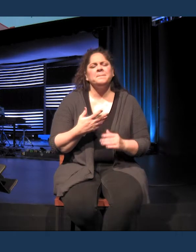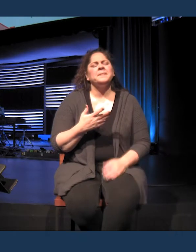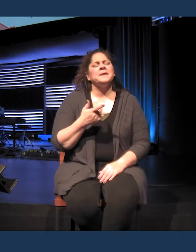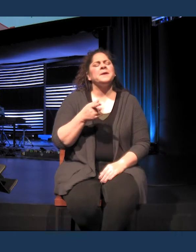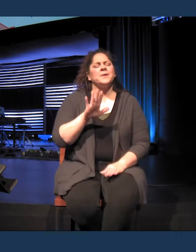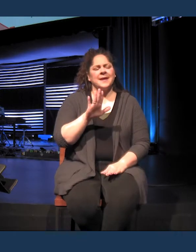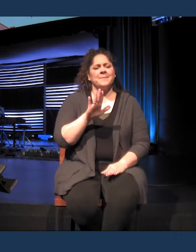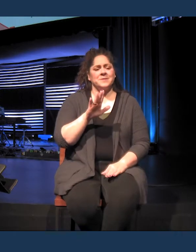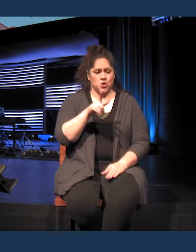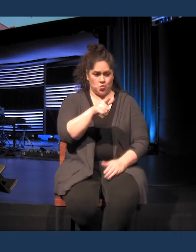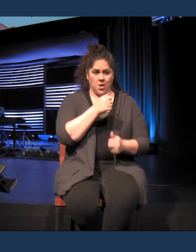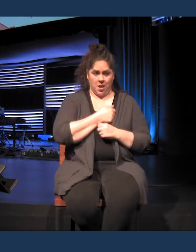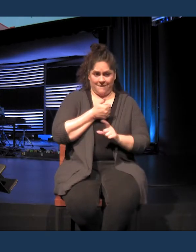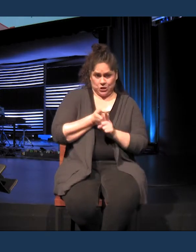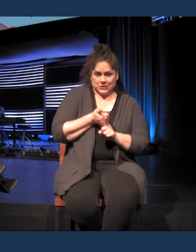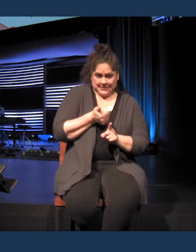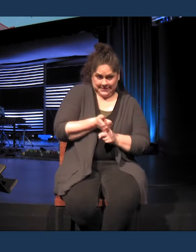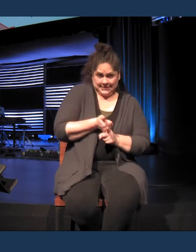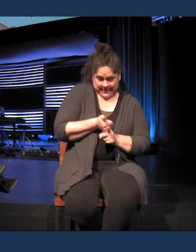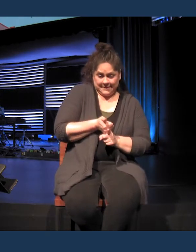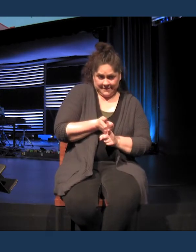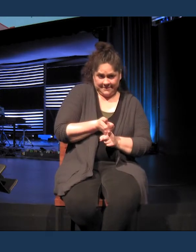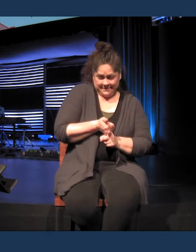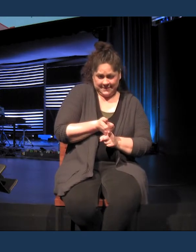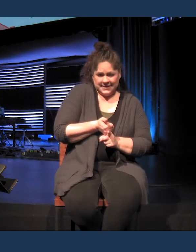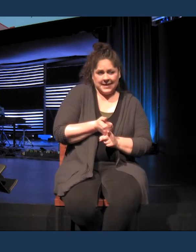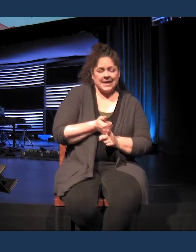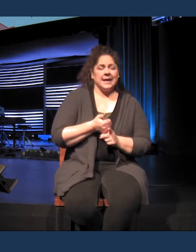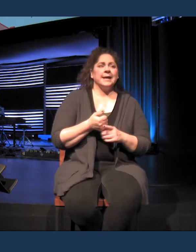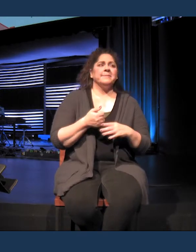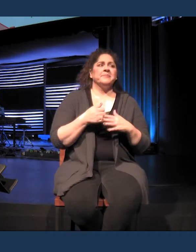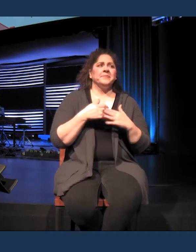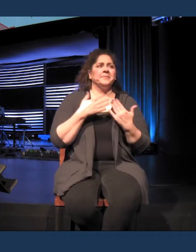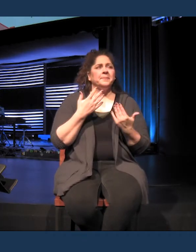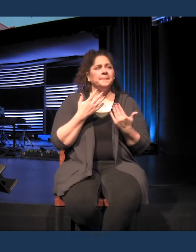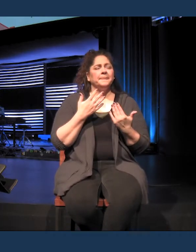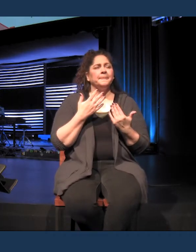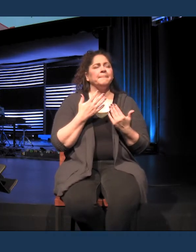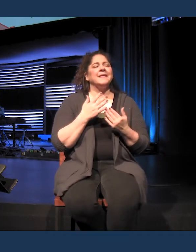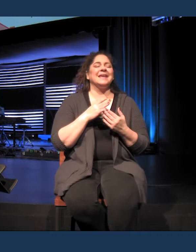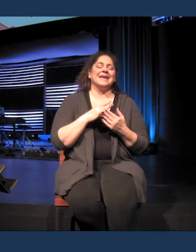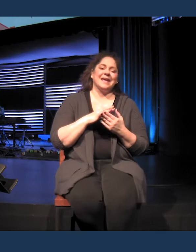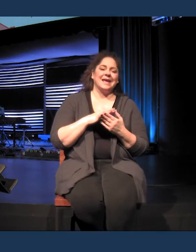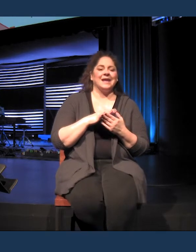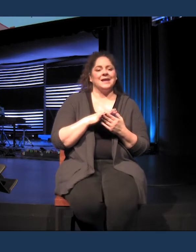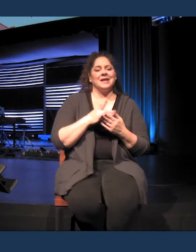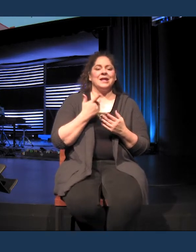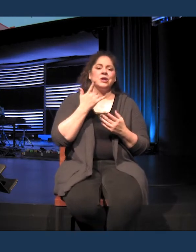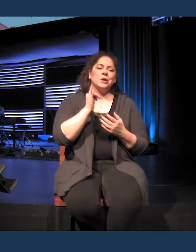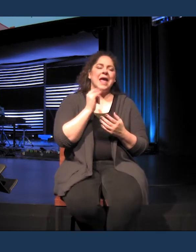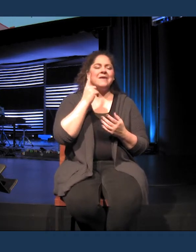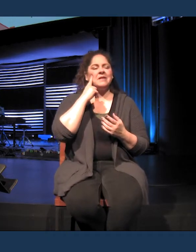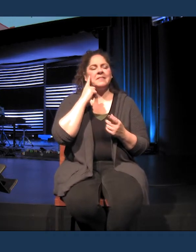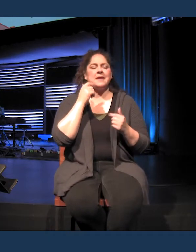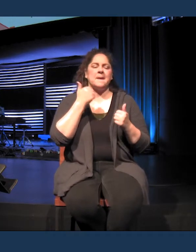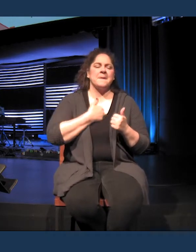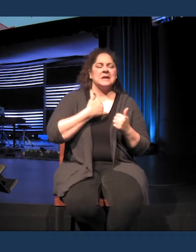love yourself. It's not so much, you know, treat yourself.